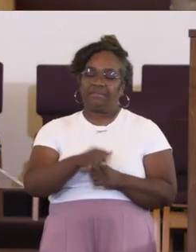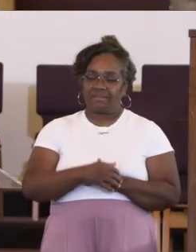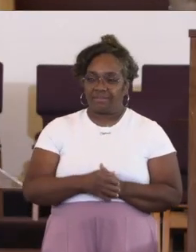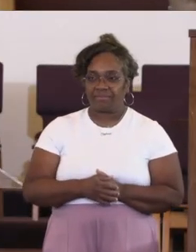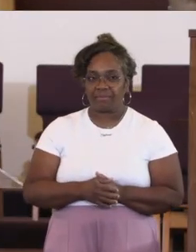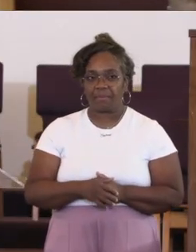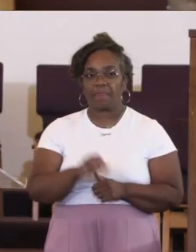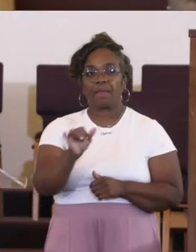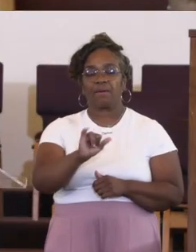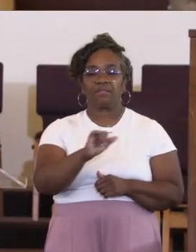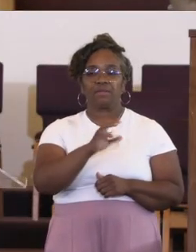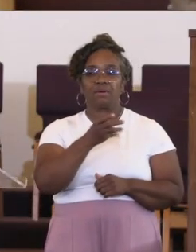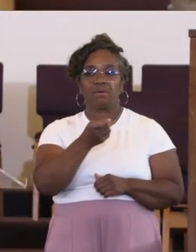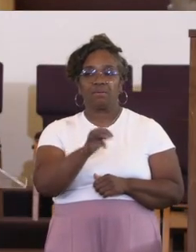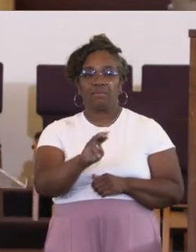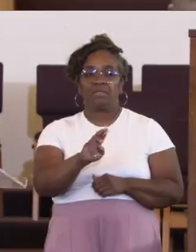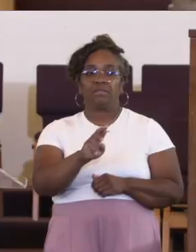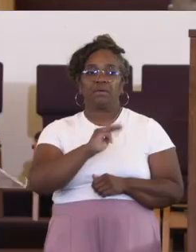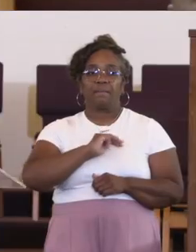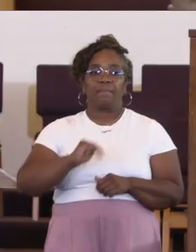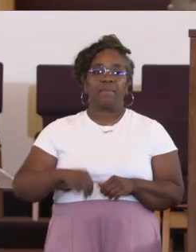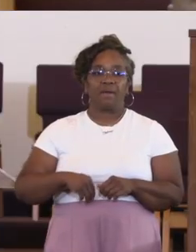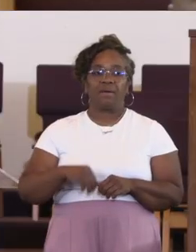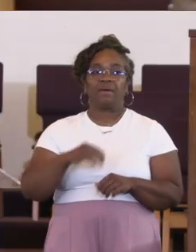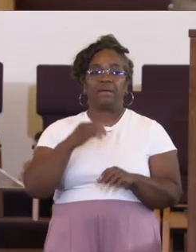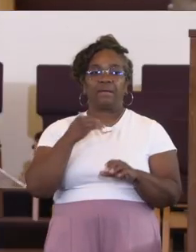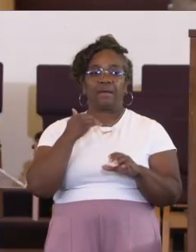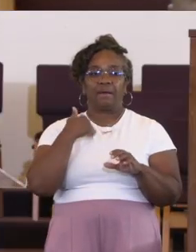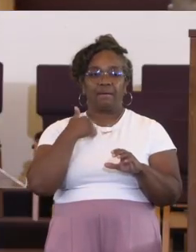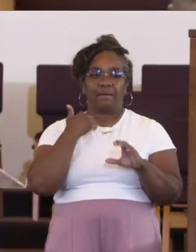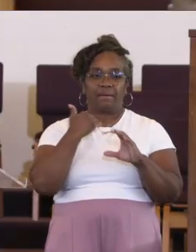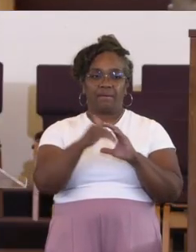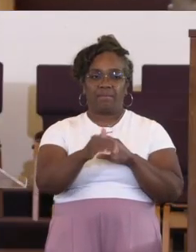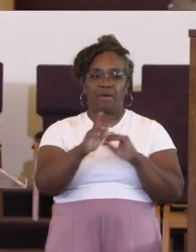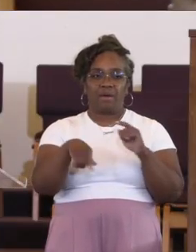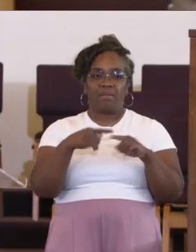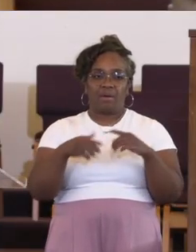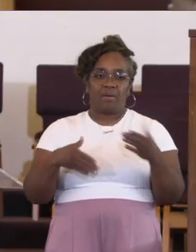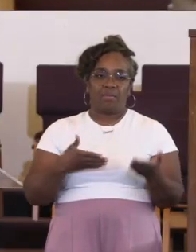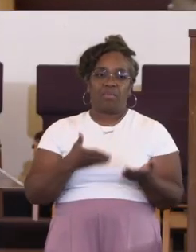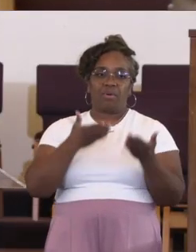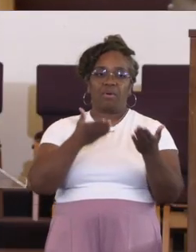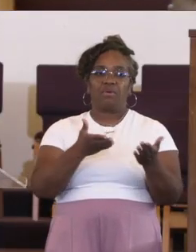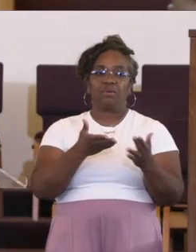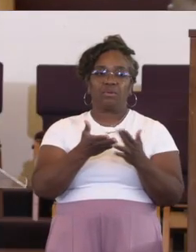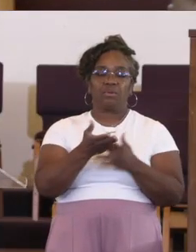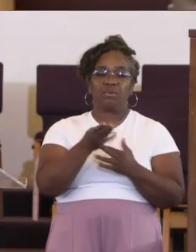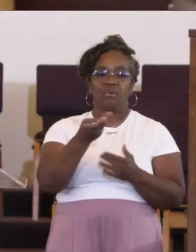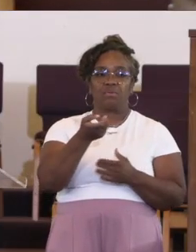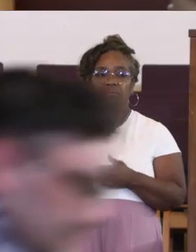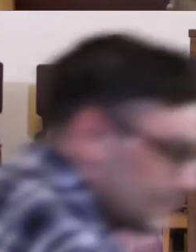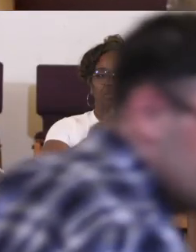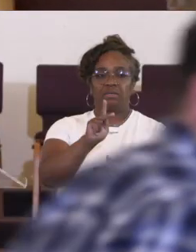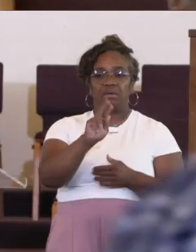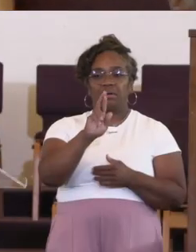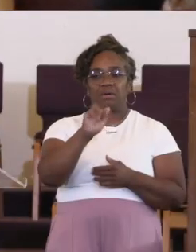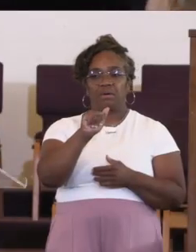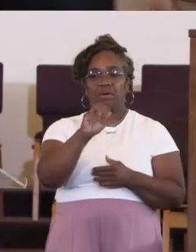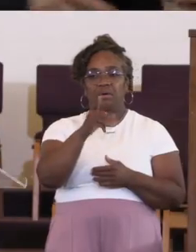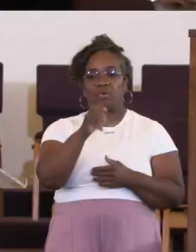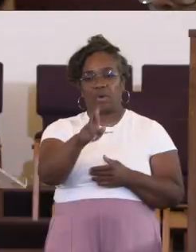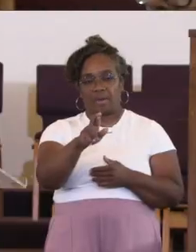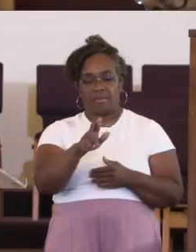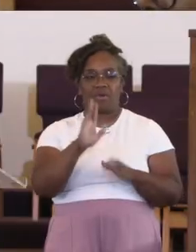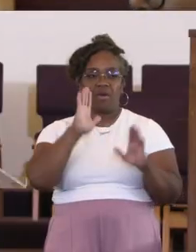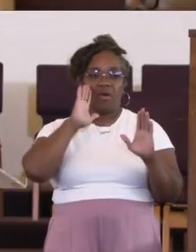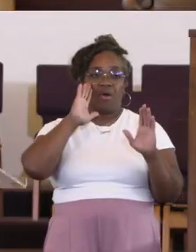So, Mr. Mayor, there's an email that I sent about a proposal through Mr. Kramer, and they're still looking on it.